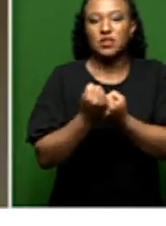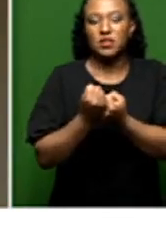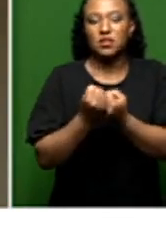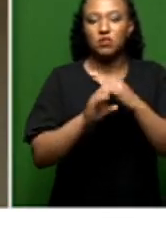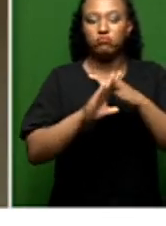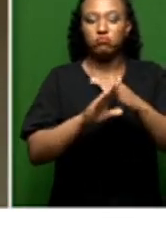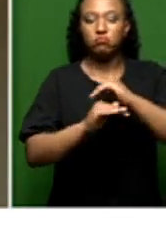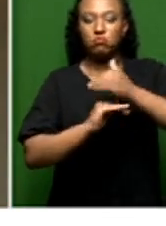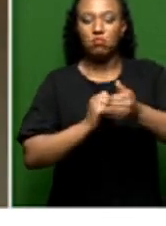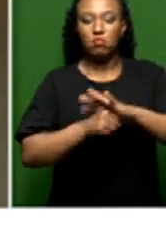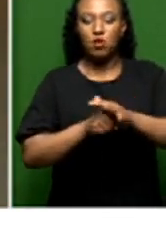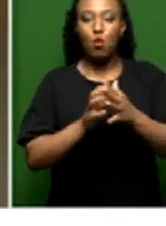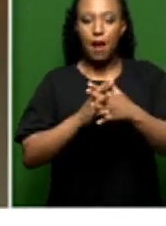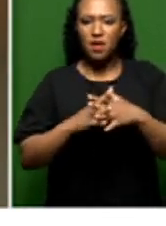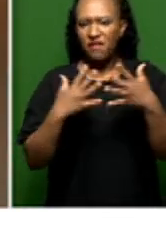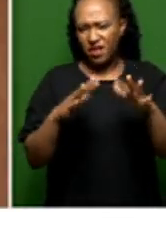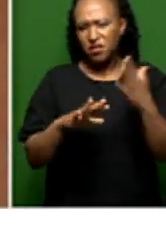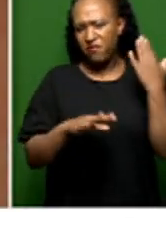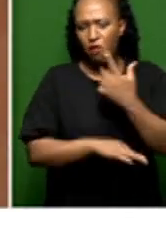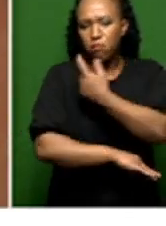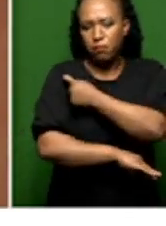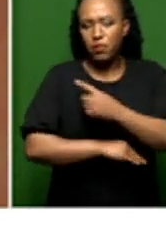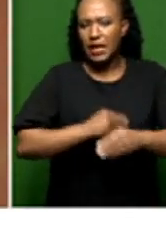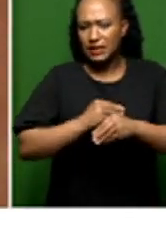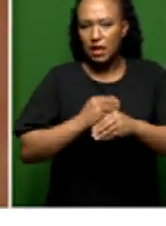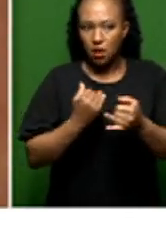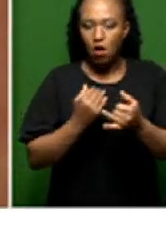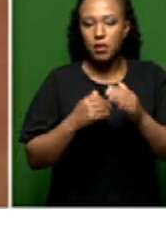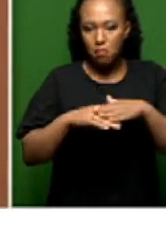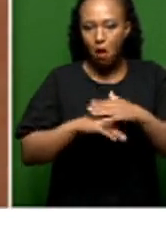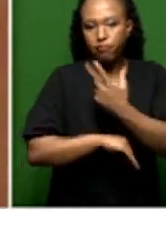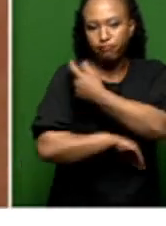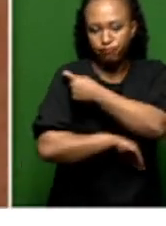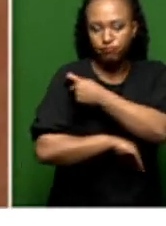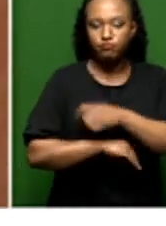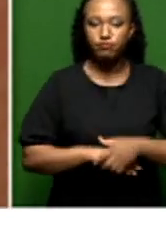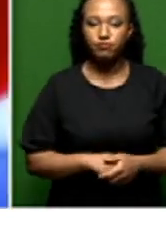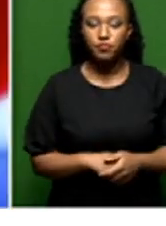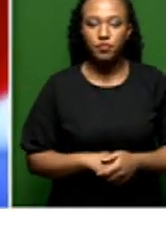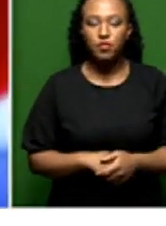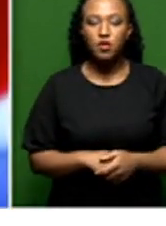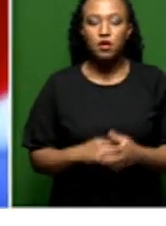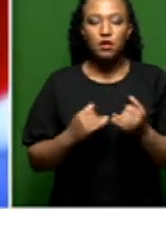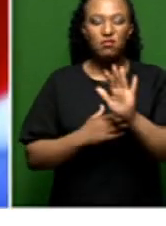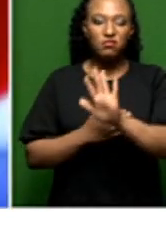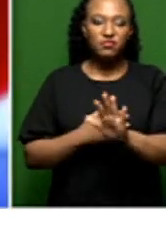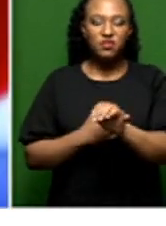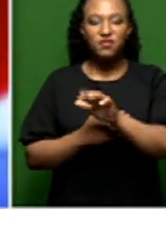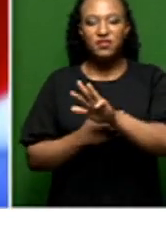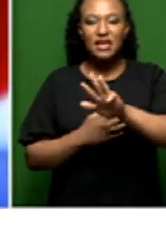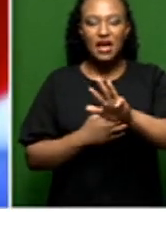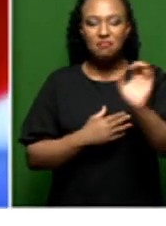Americans who have already received an additional vaccine dose. Currently, just over 59% of the